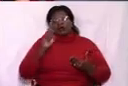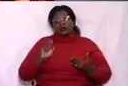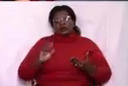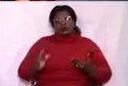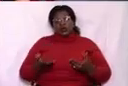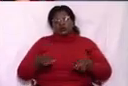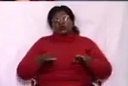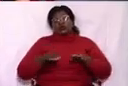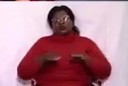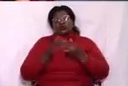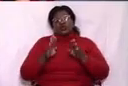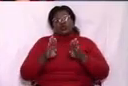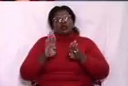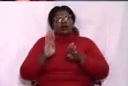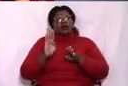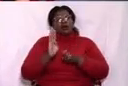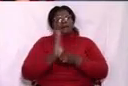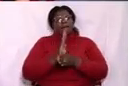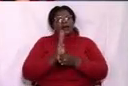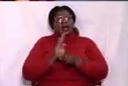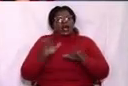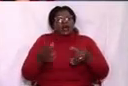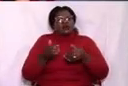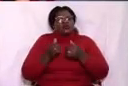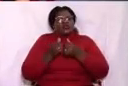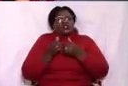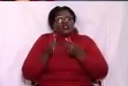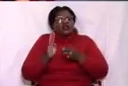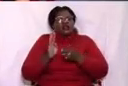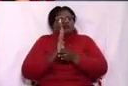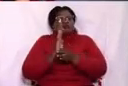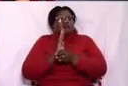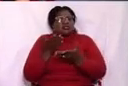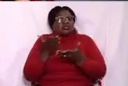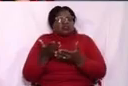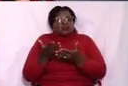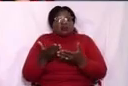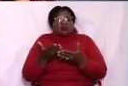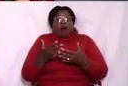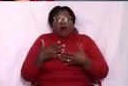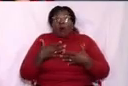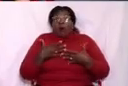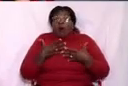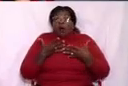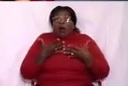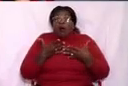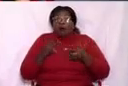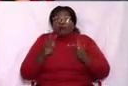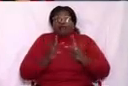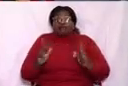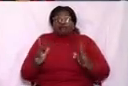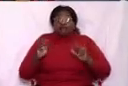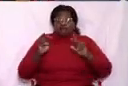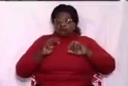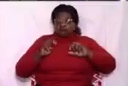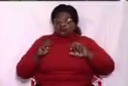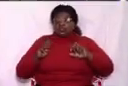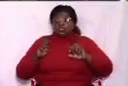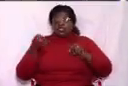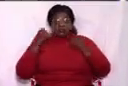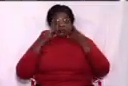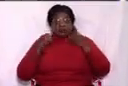business. How can she start a business? And I was like, wow, there are actually people looking up to me. So,